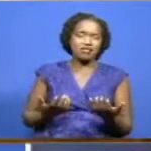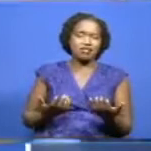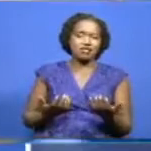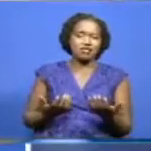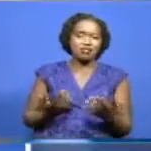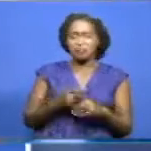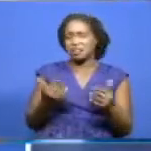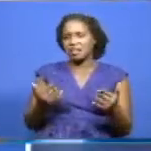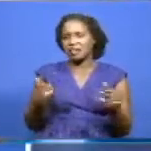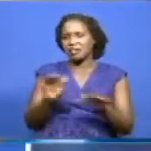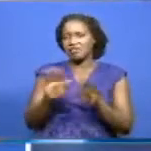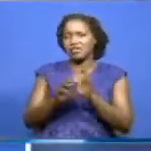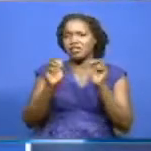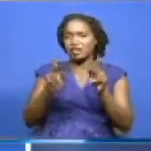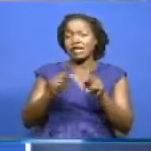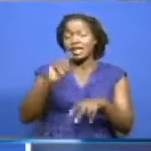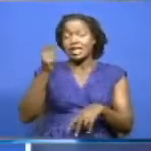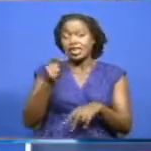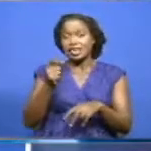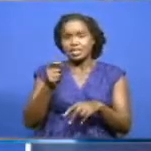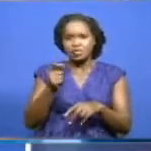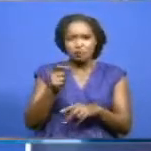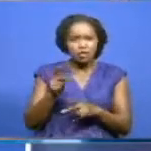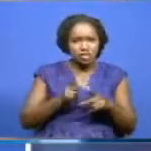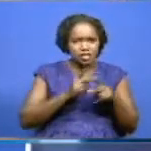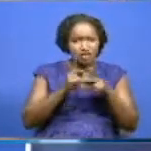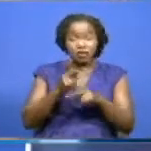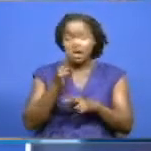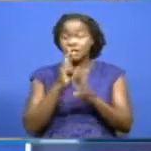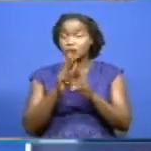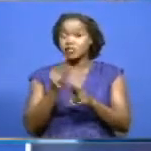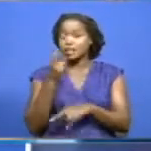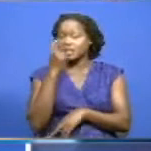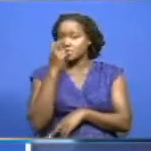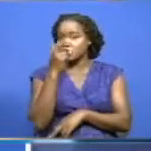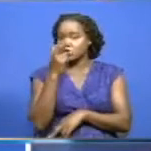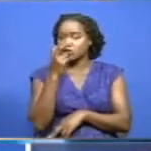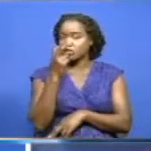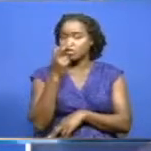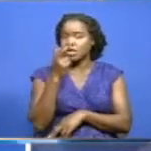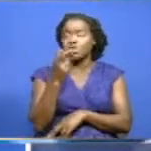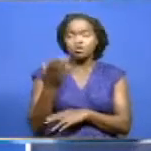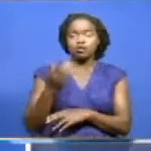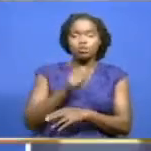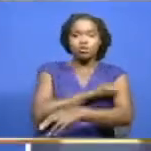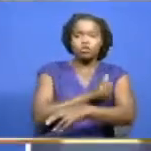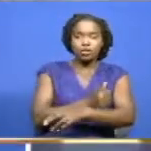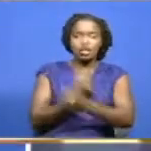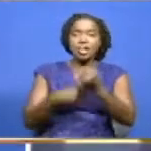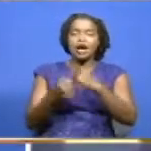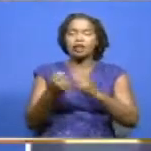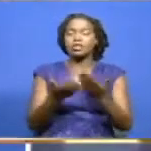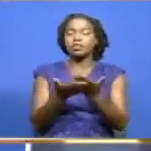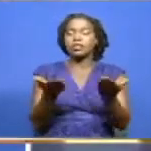good. He called on Kenyans to be vigilant and report any suspicious incidents to the relevant authorities so that action can be taken. I